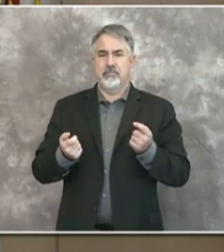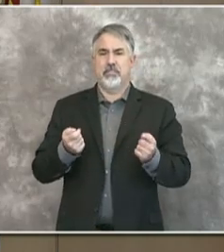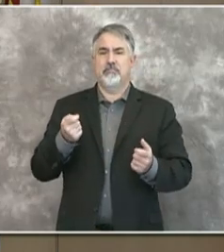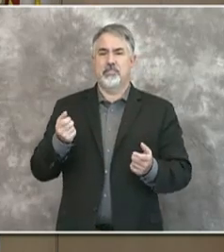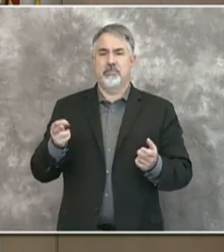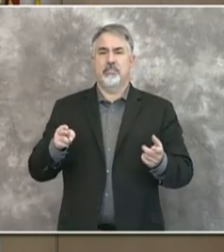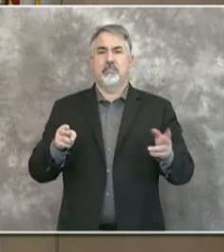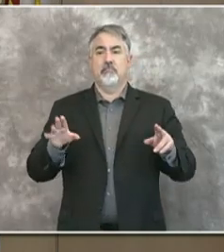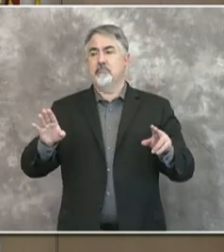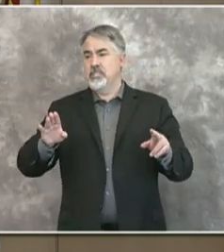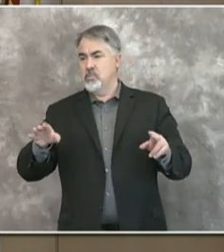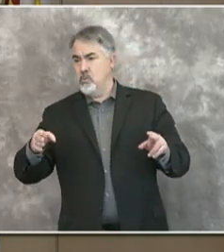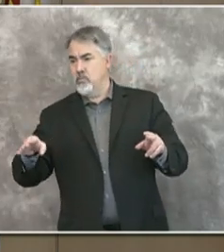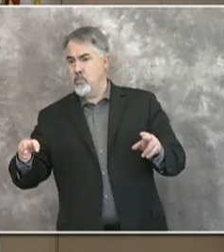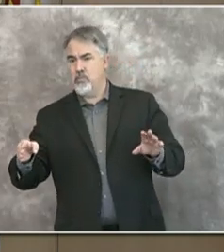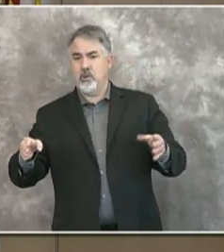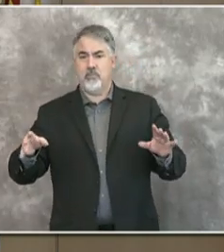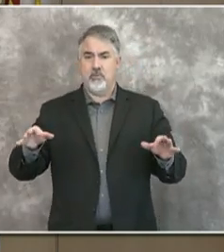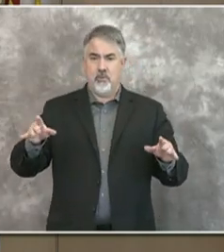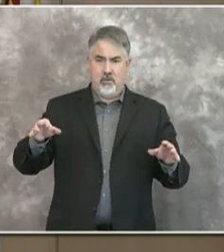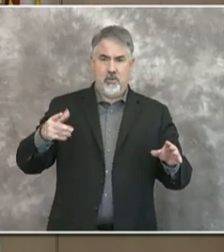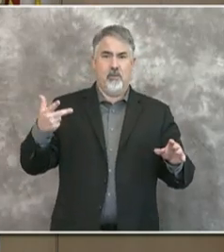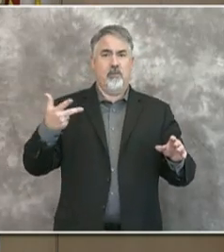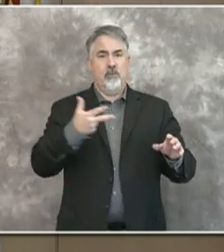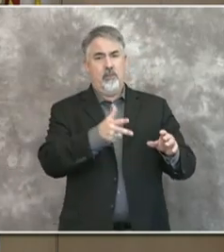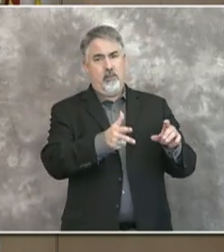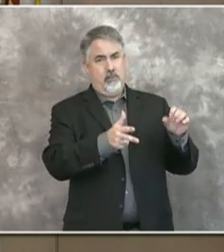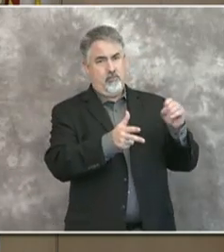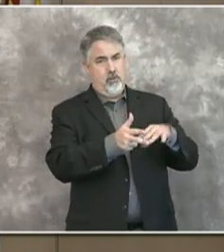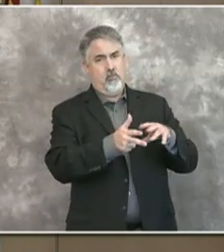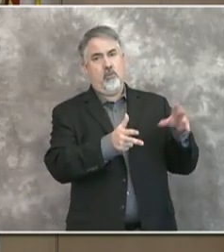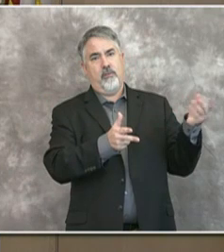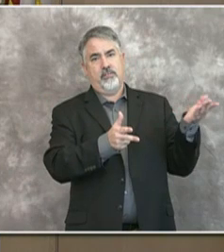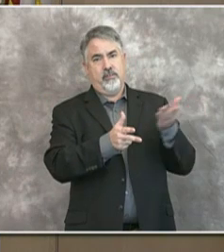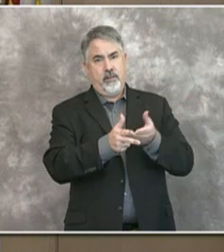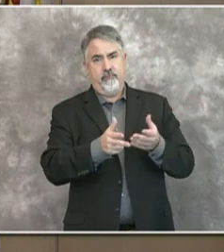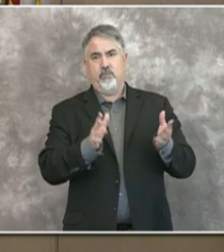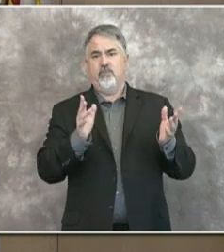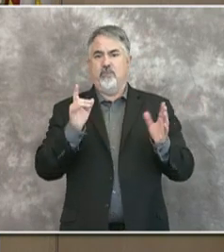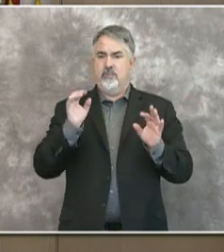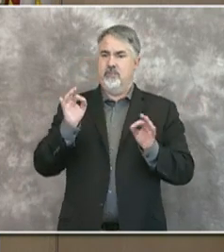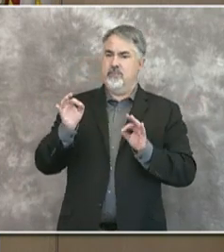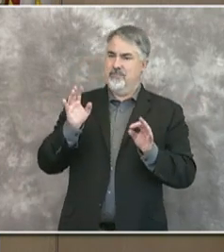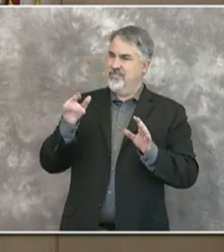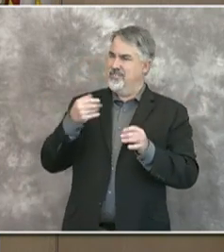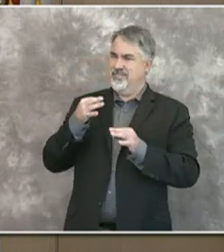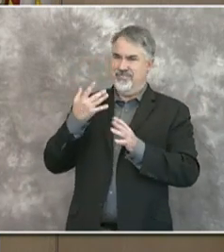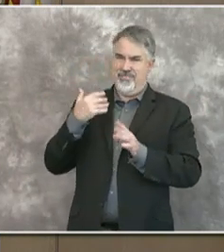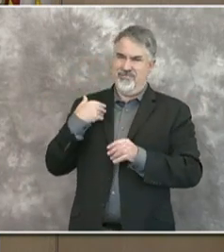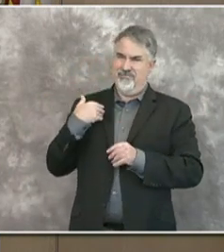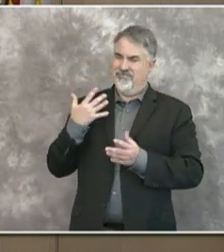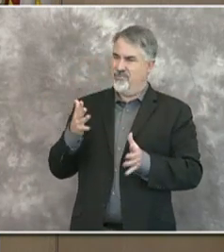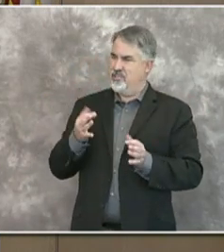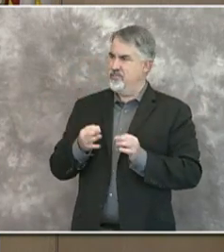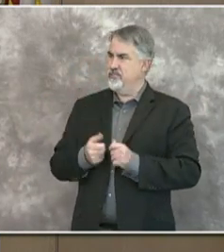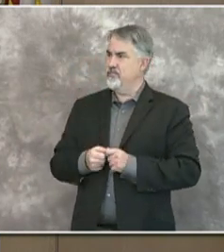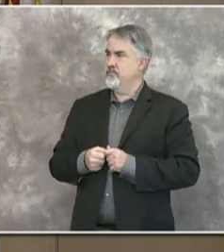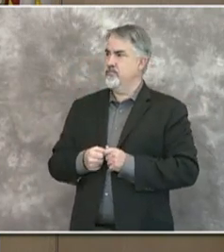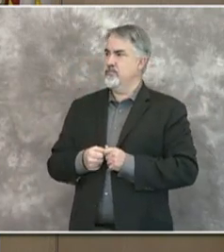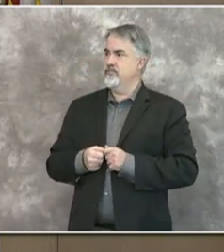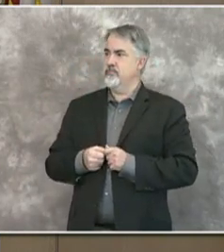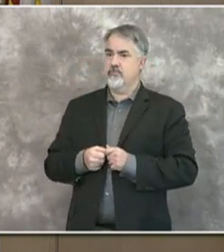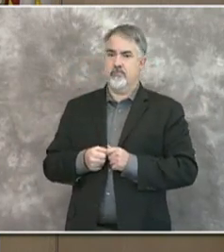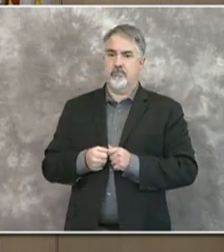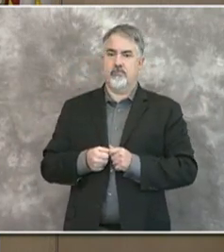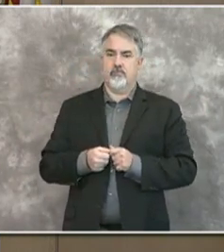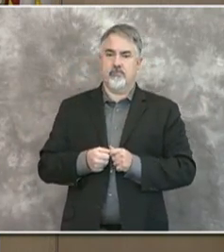businesses to reopen with the curbside pickup, as was described by Supervisor Fletcher. But there are no gatherings